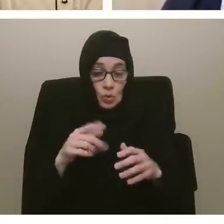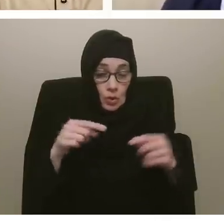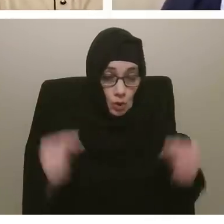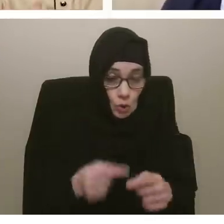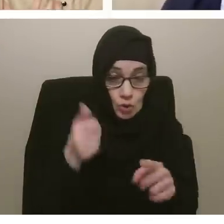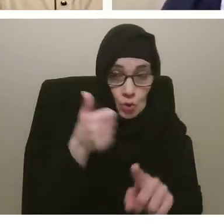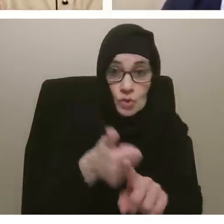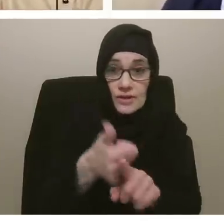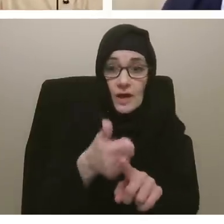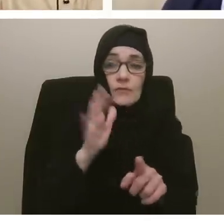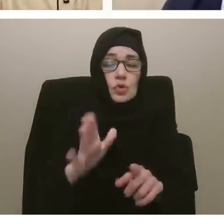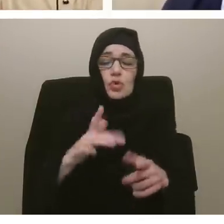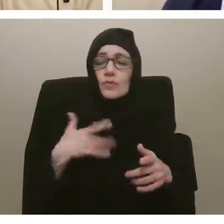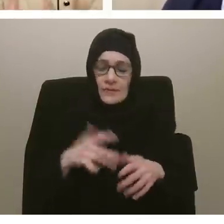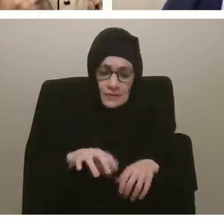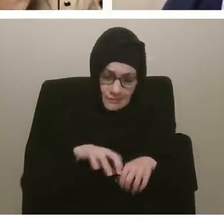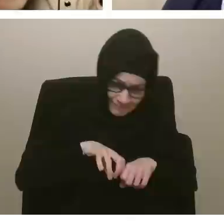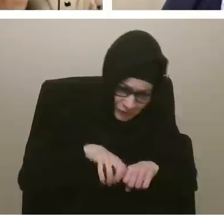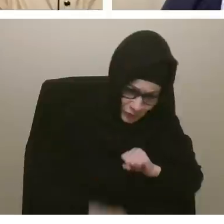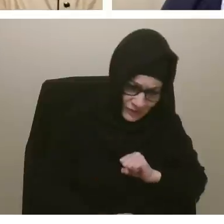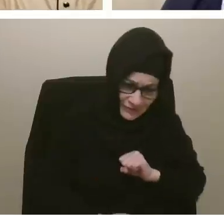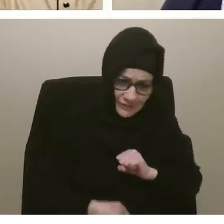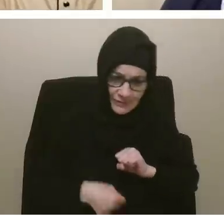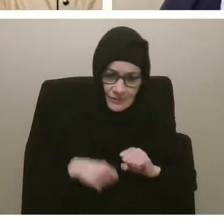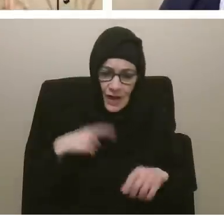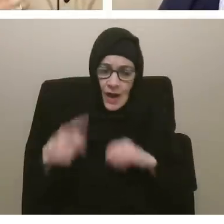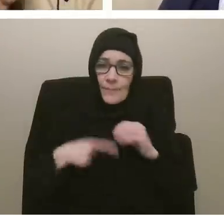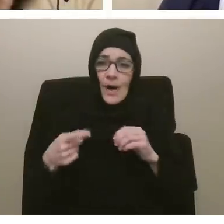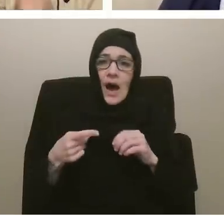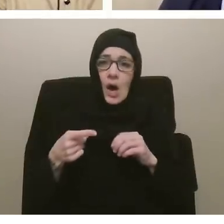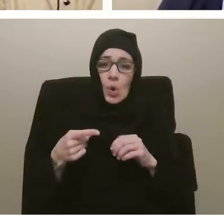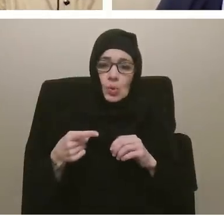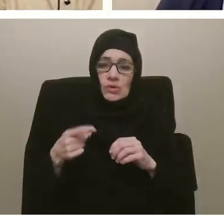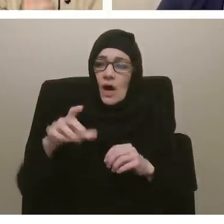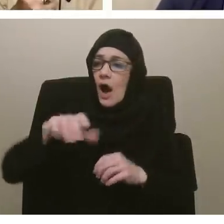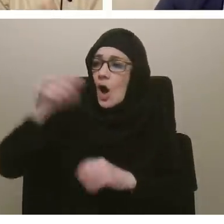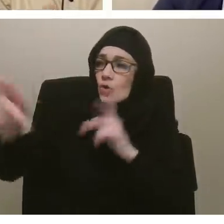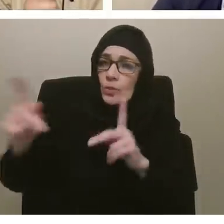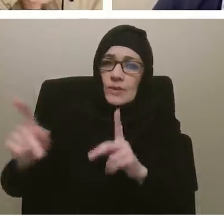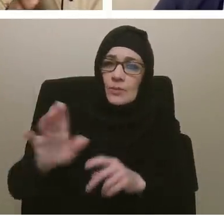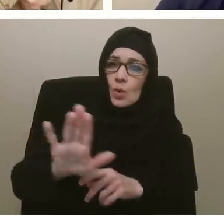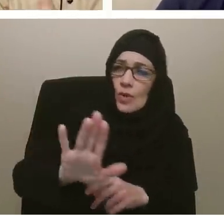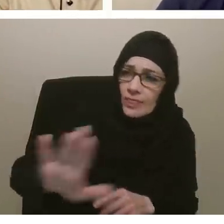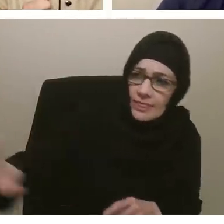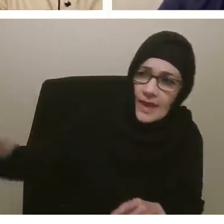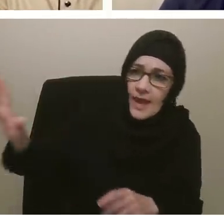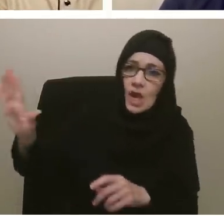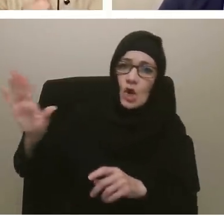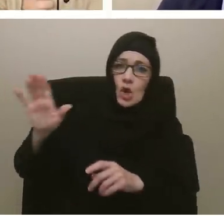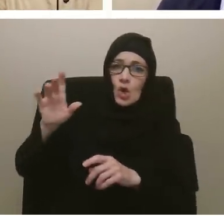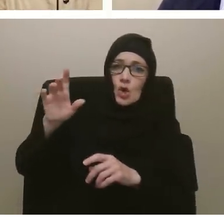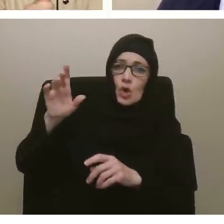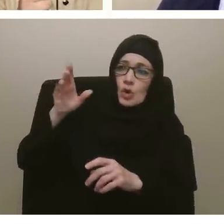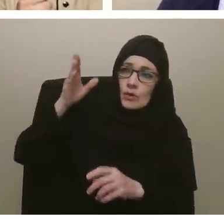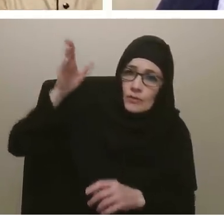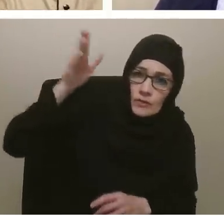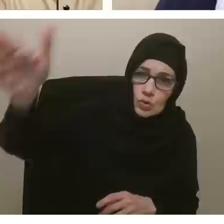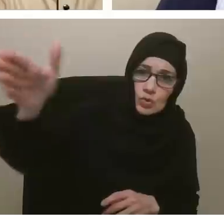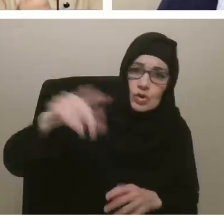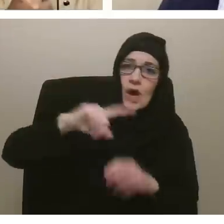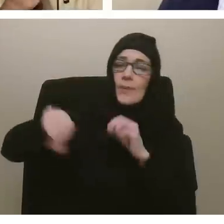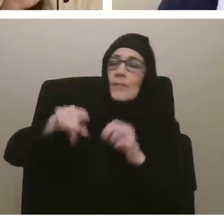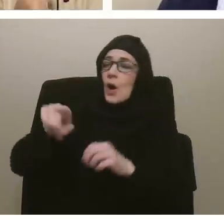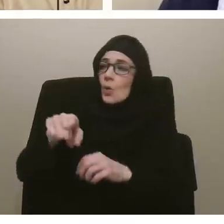so grieved, so deeply grieved about their destiny now, about them receiving the warning properly, receiving the